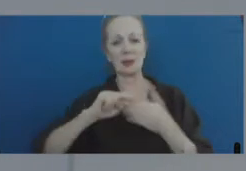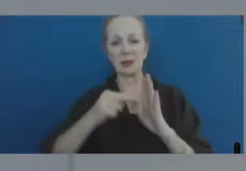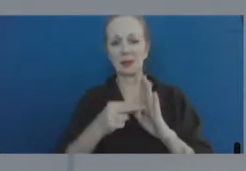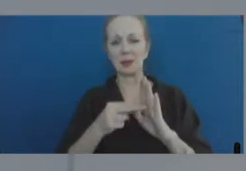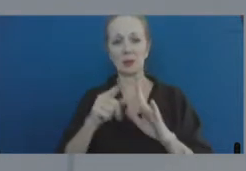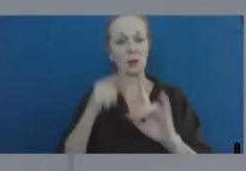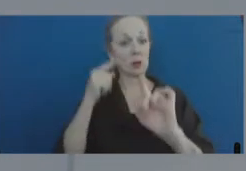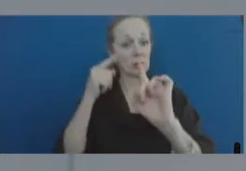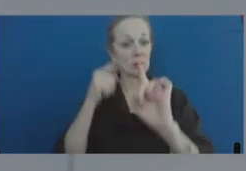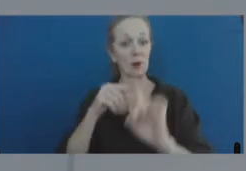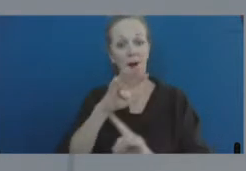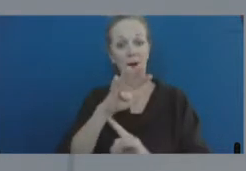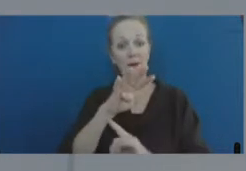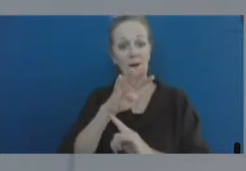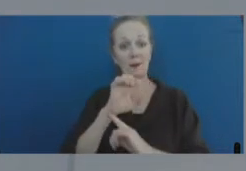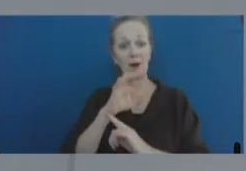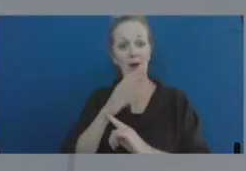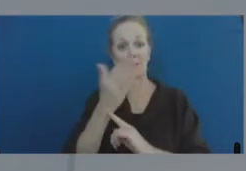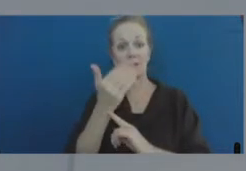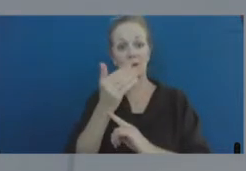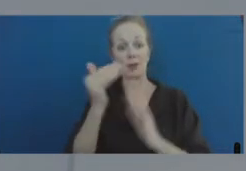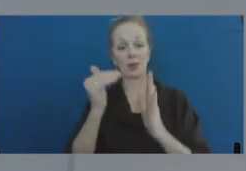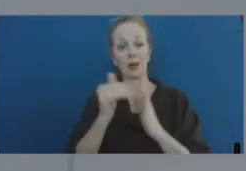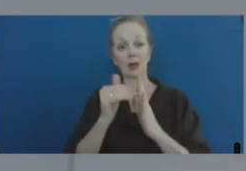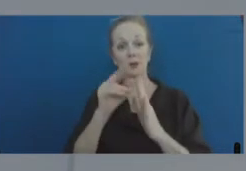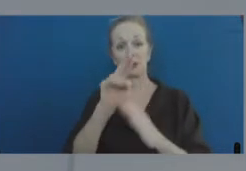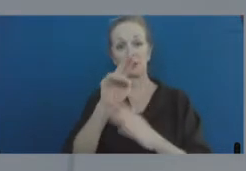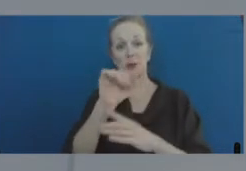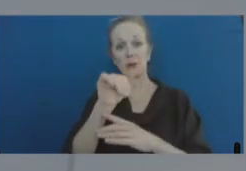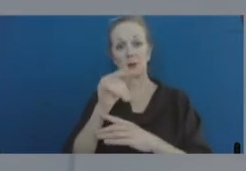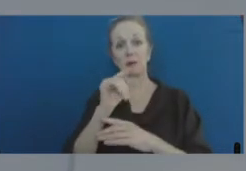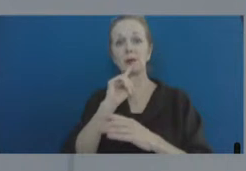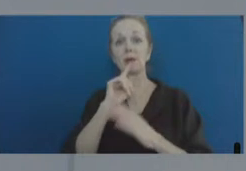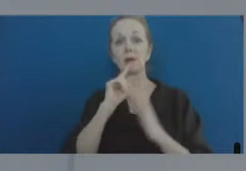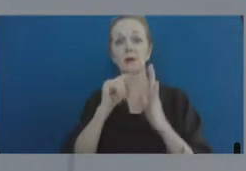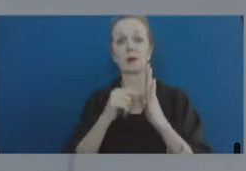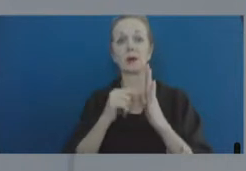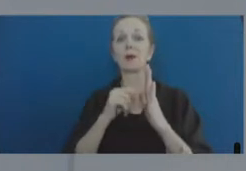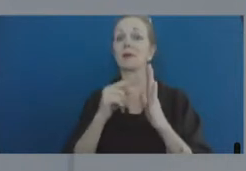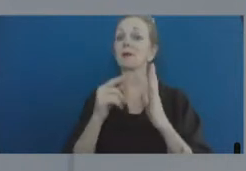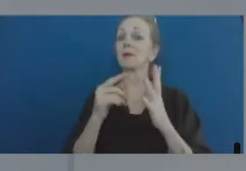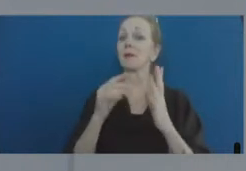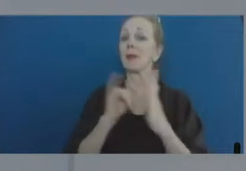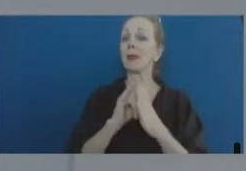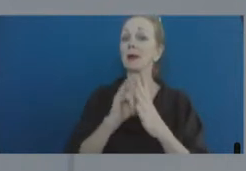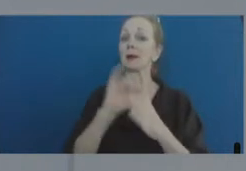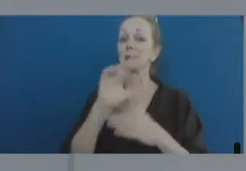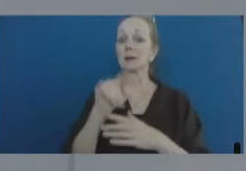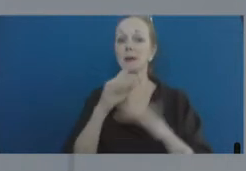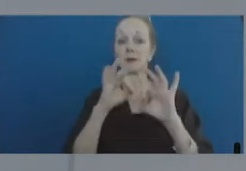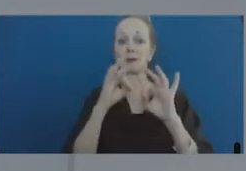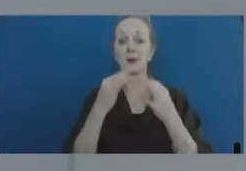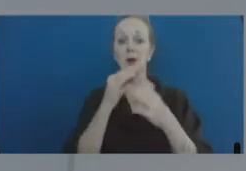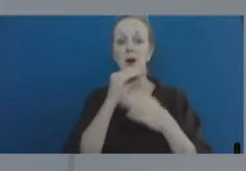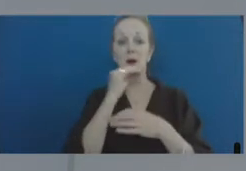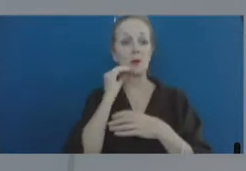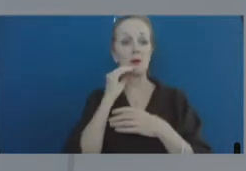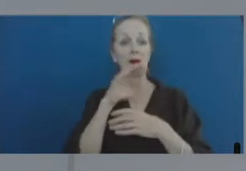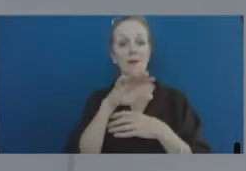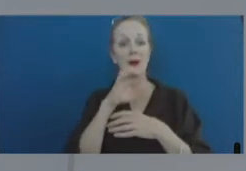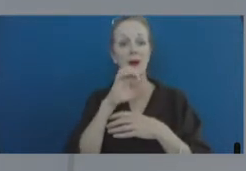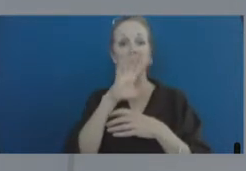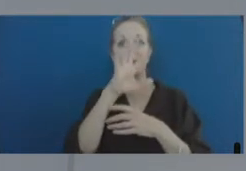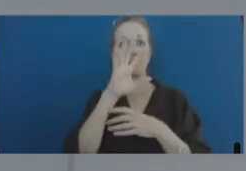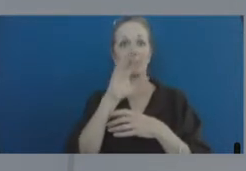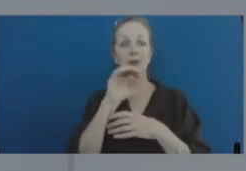that 414,000 unit is affordable, but it's more affordable than single family home that would cost